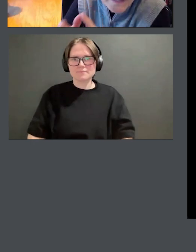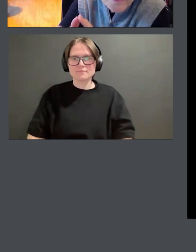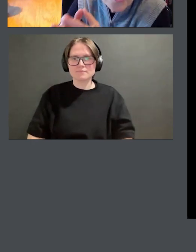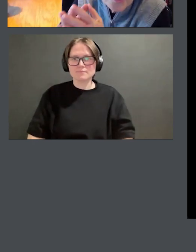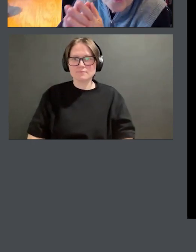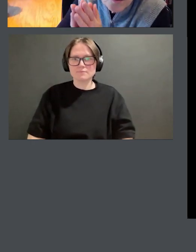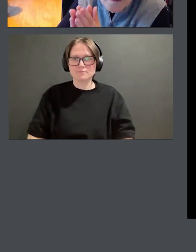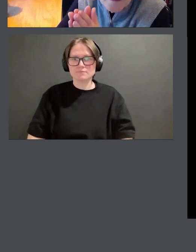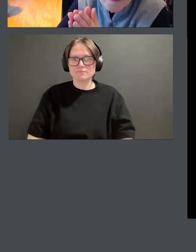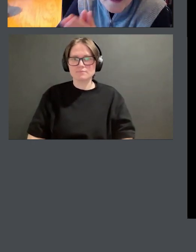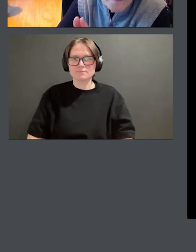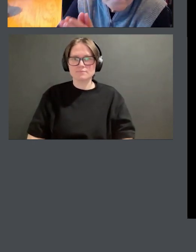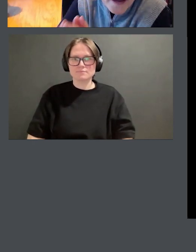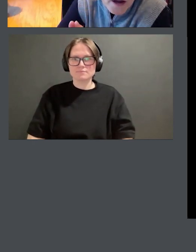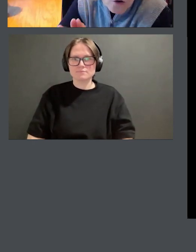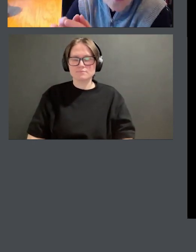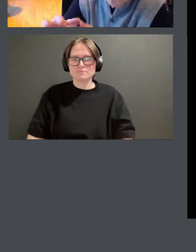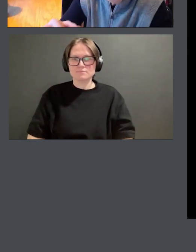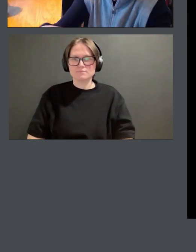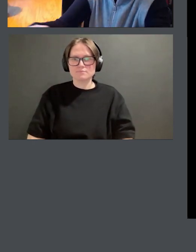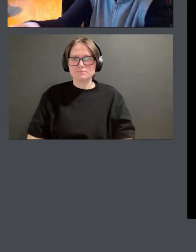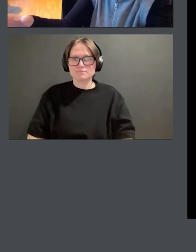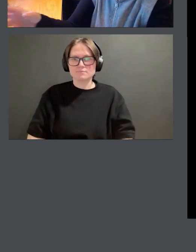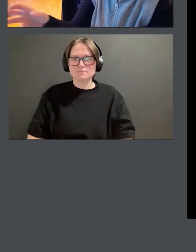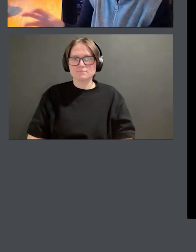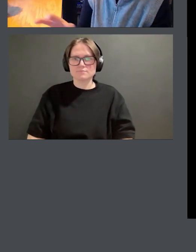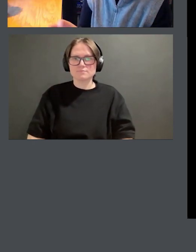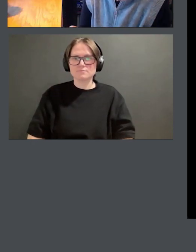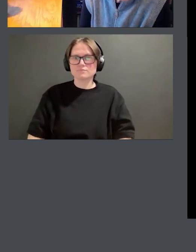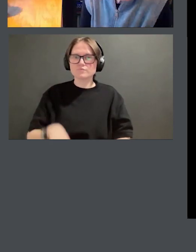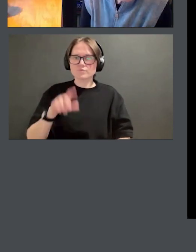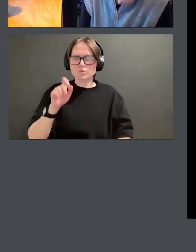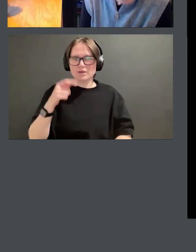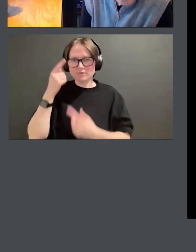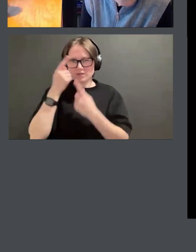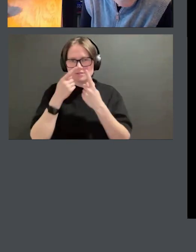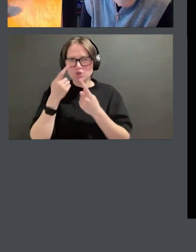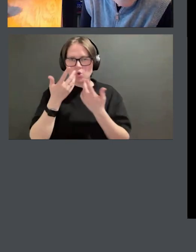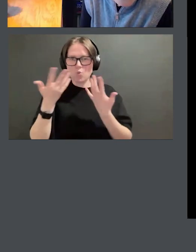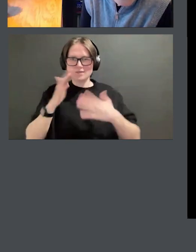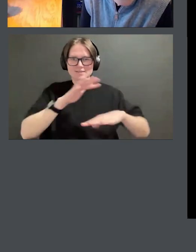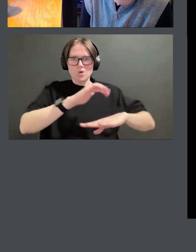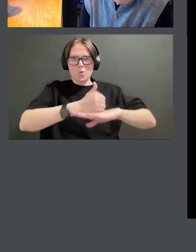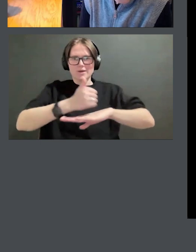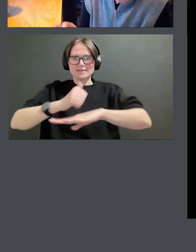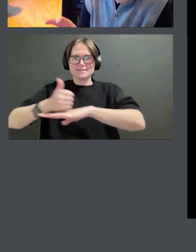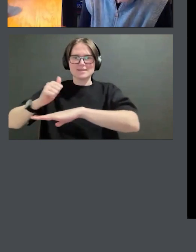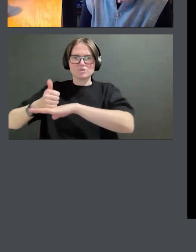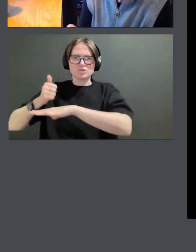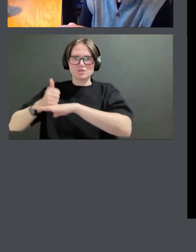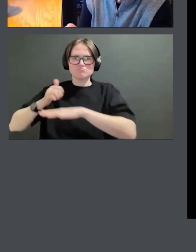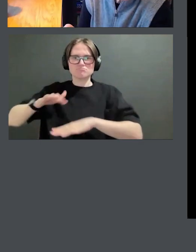One has to think about what is the organization of the room, where is the